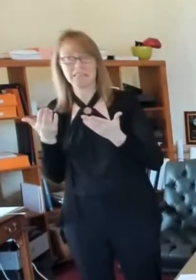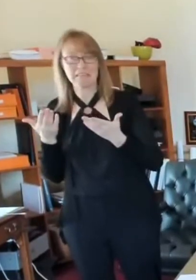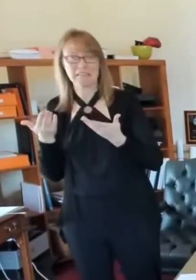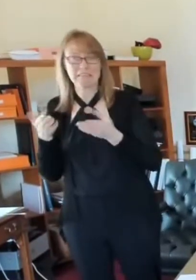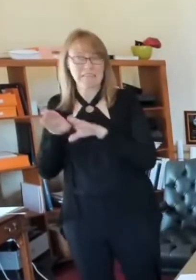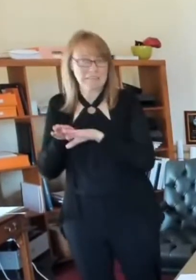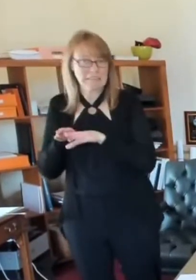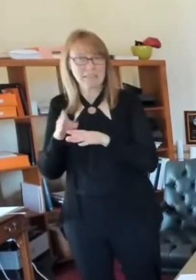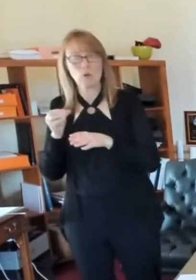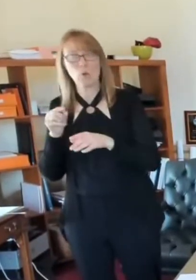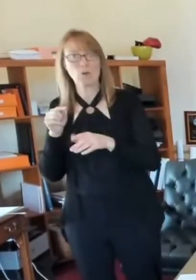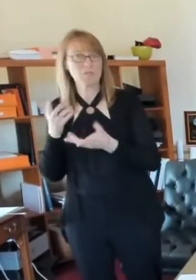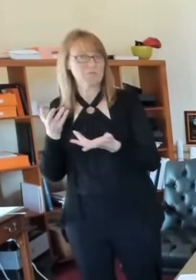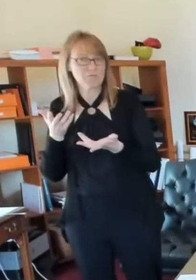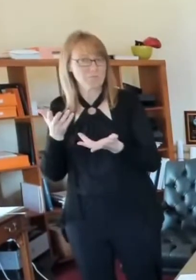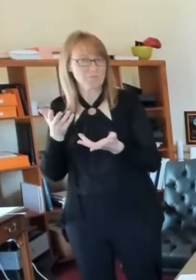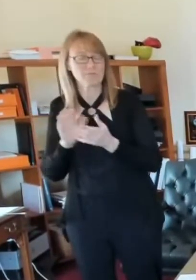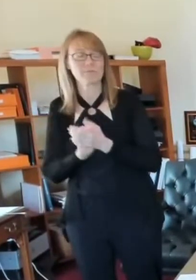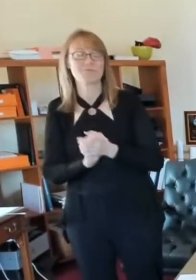that.